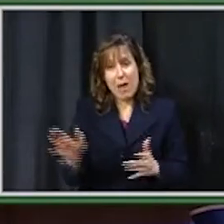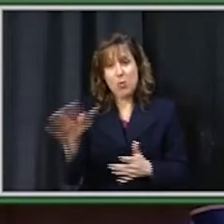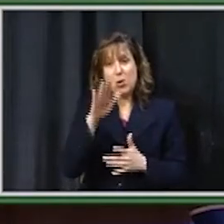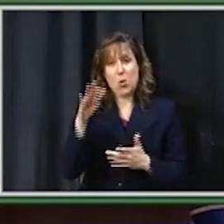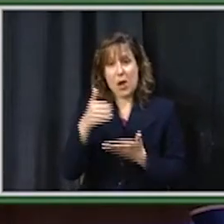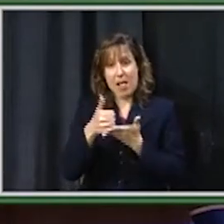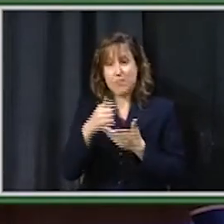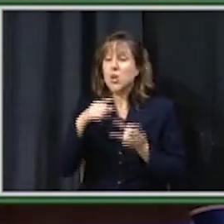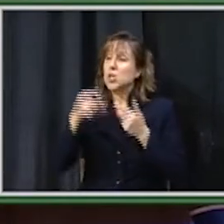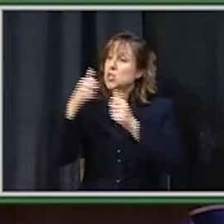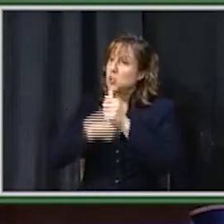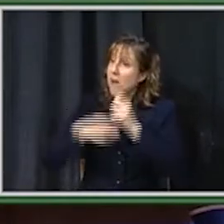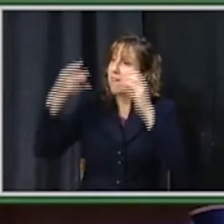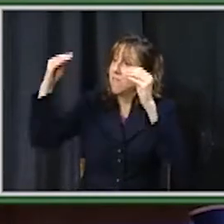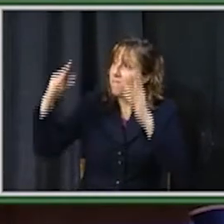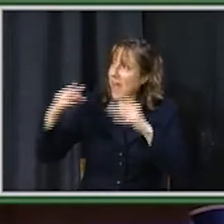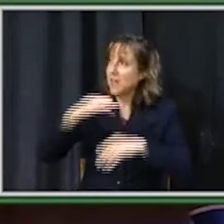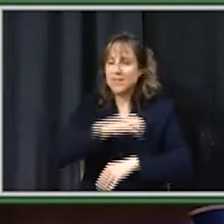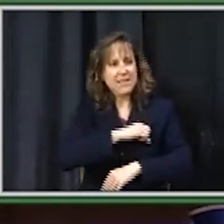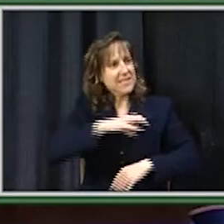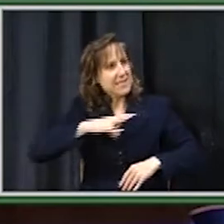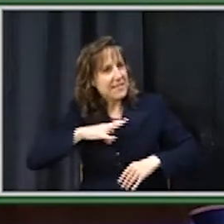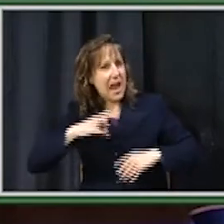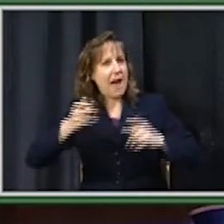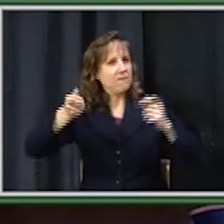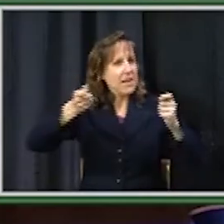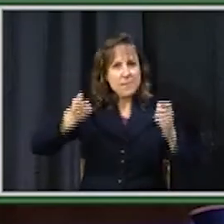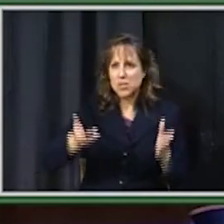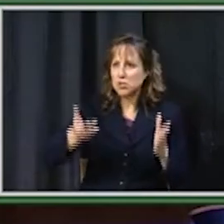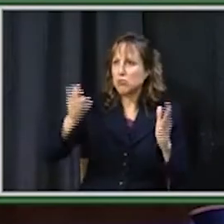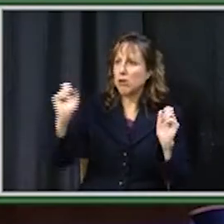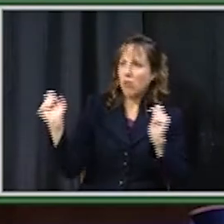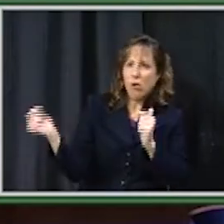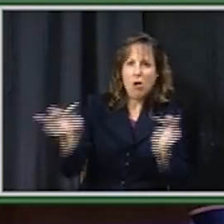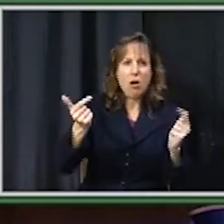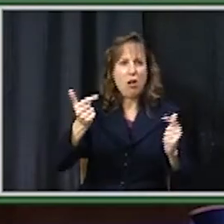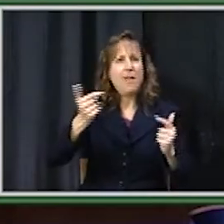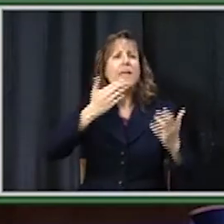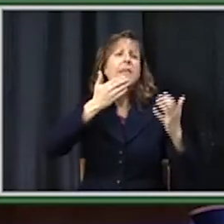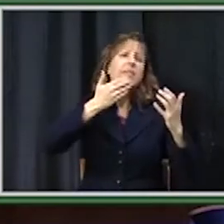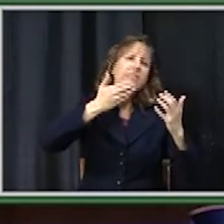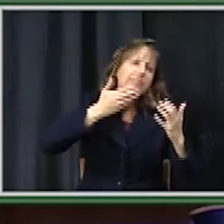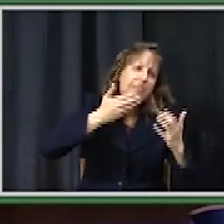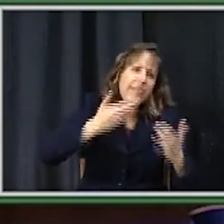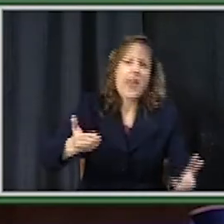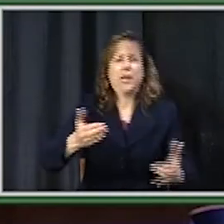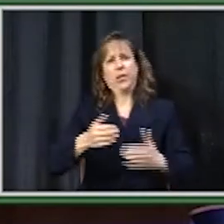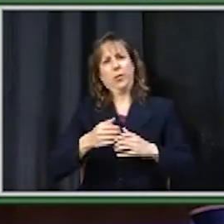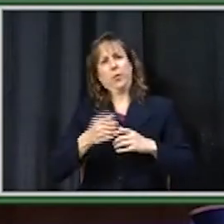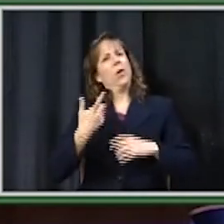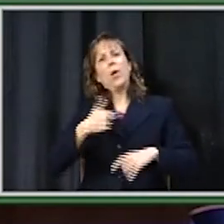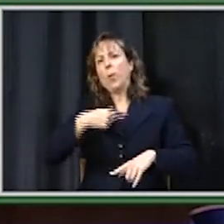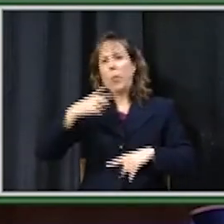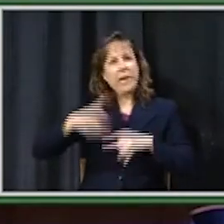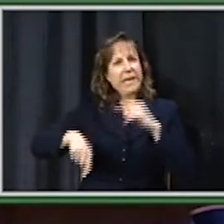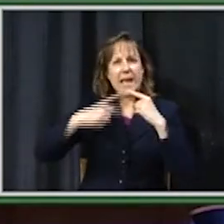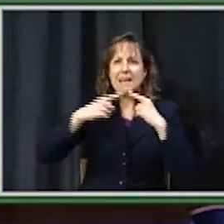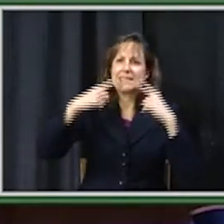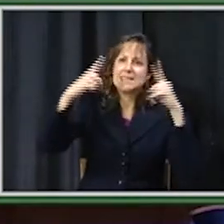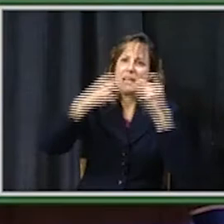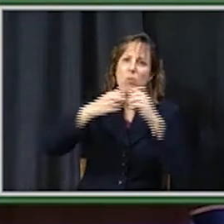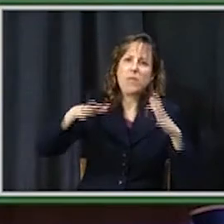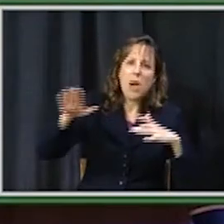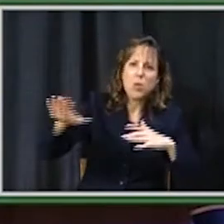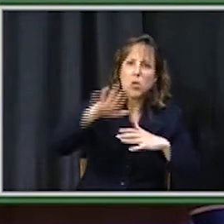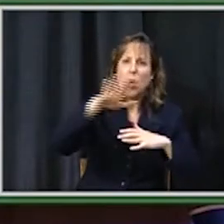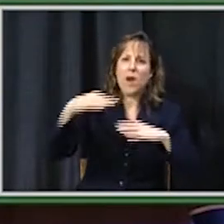every faculty, staff, and administrator at Sac State, thank you. We wouldn't have succeeded without your advice